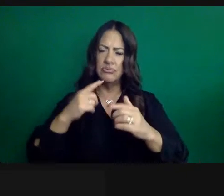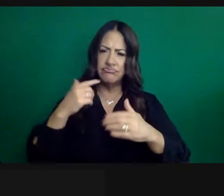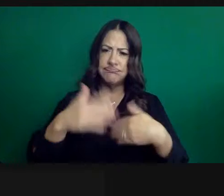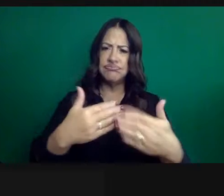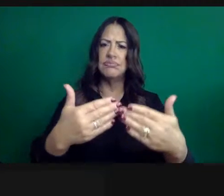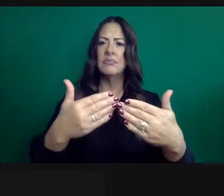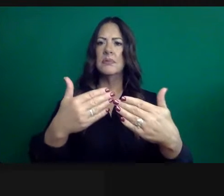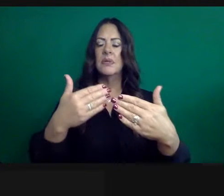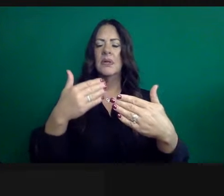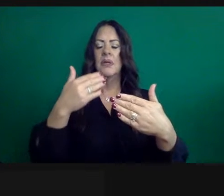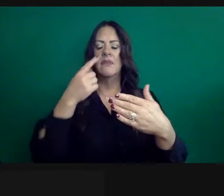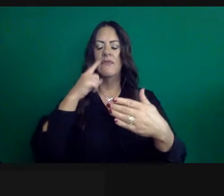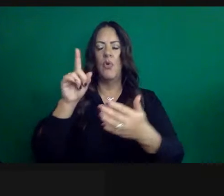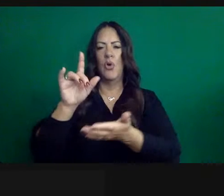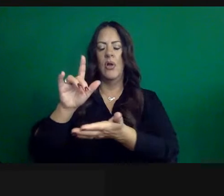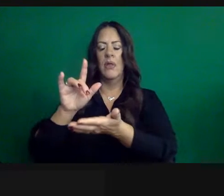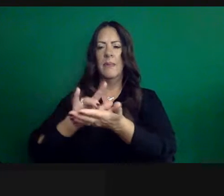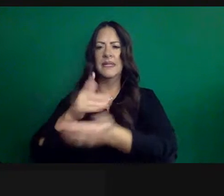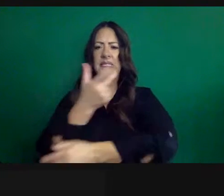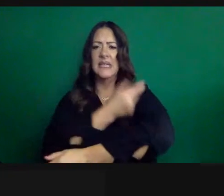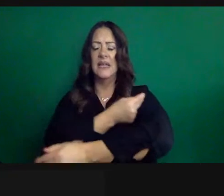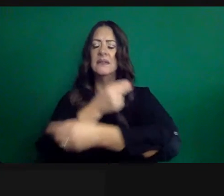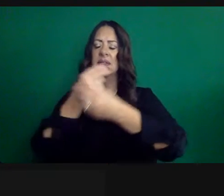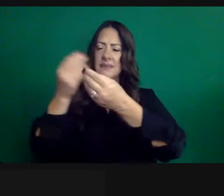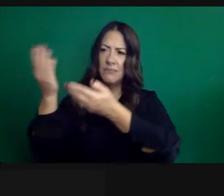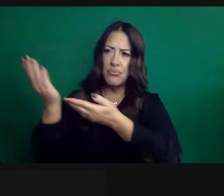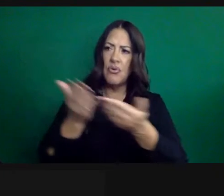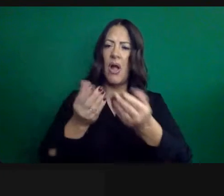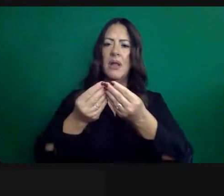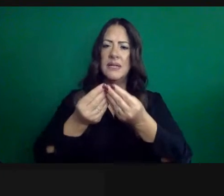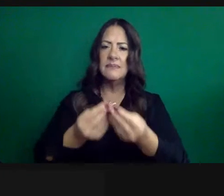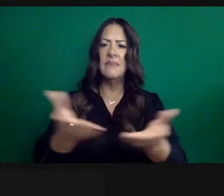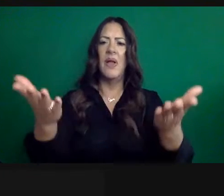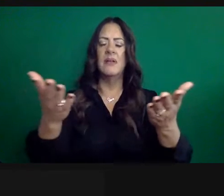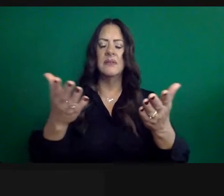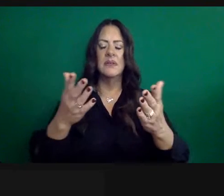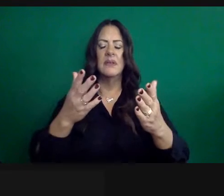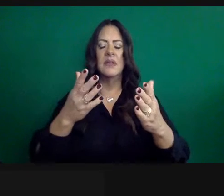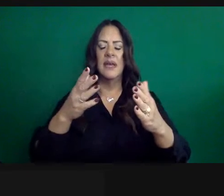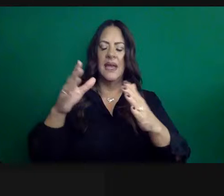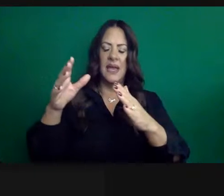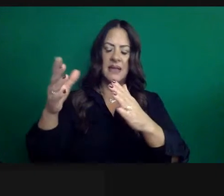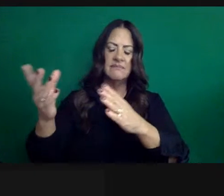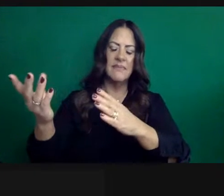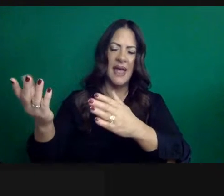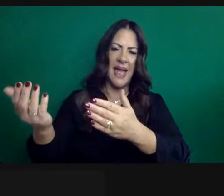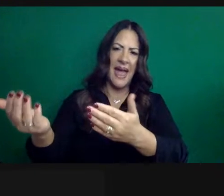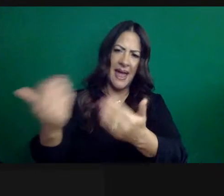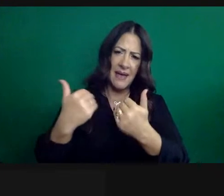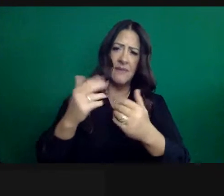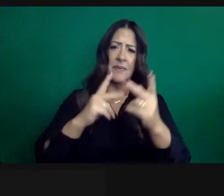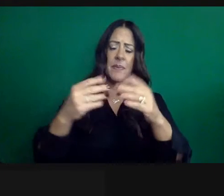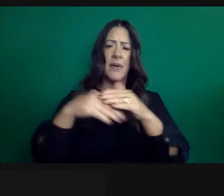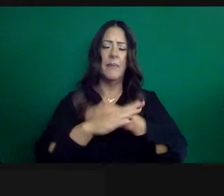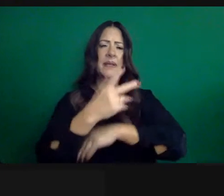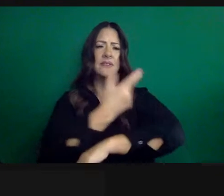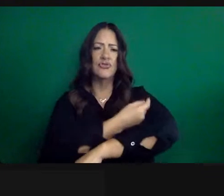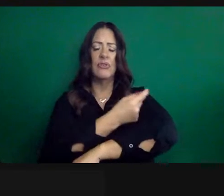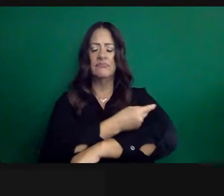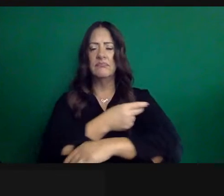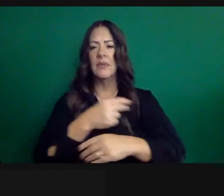the distribution and getting vaccine out to our communities, and really do look forward to speaking about that later on today.